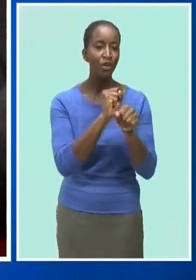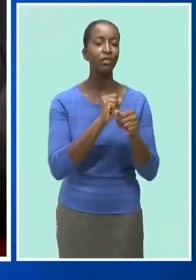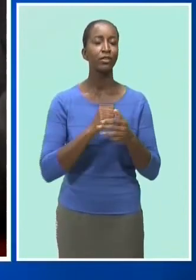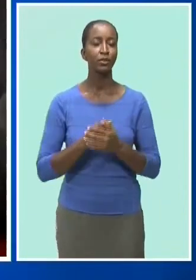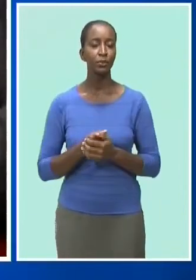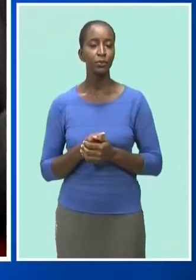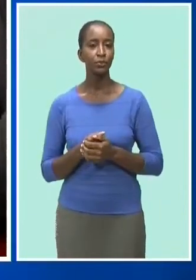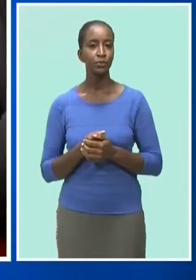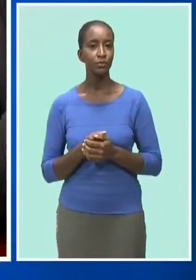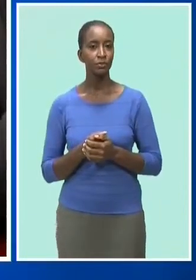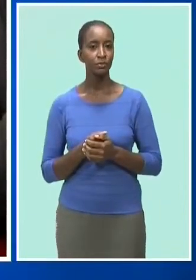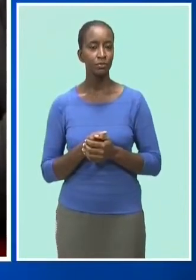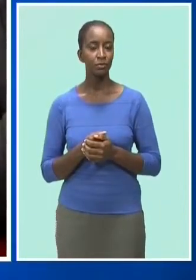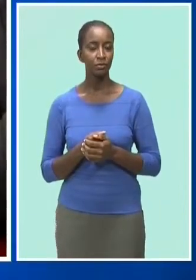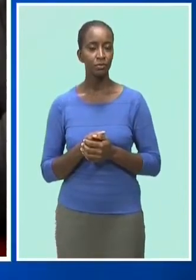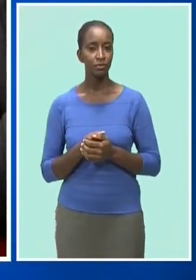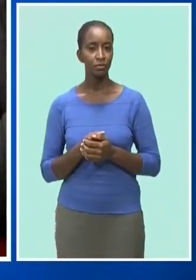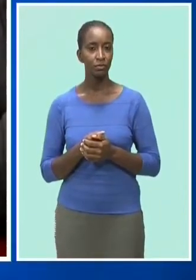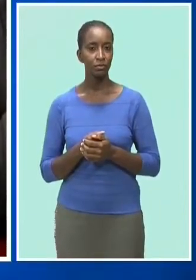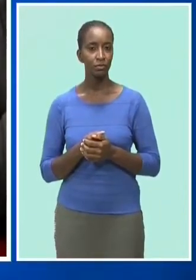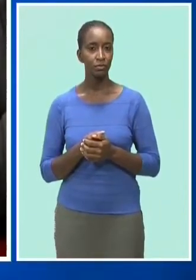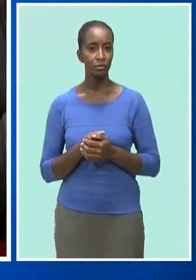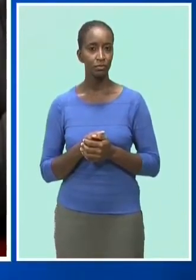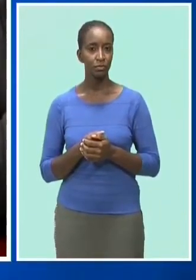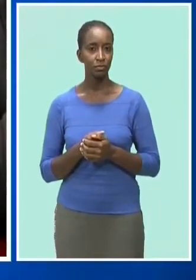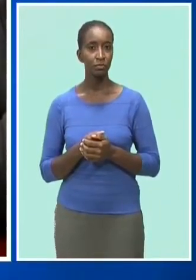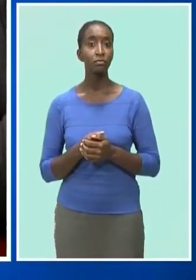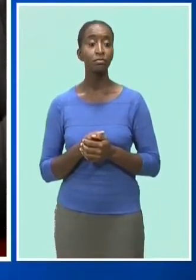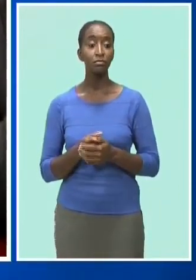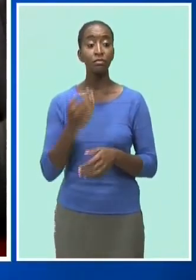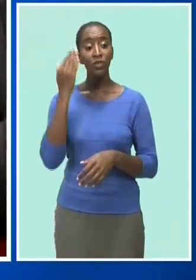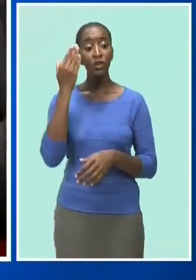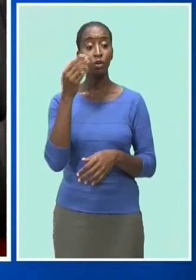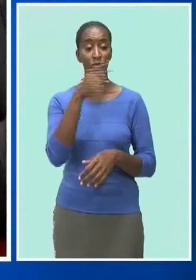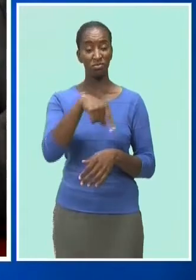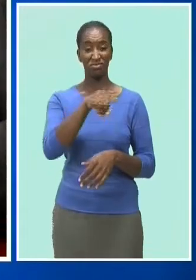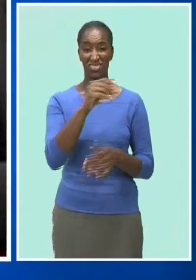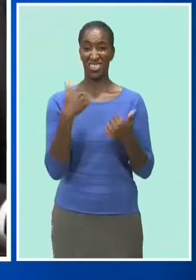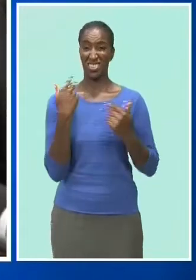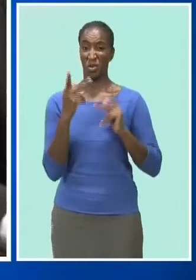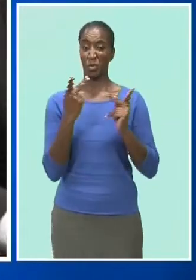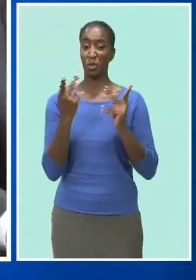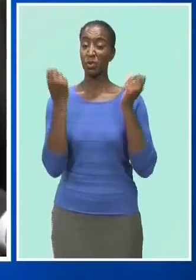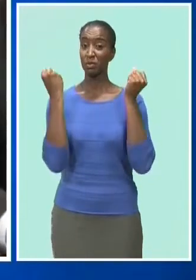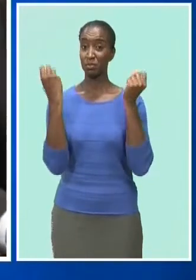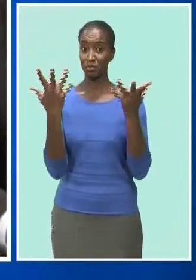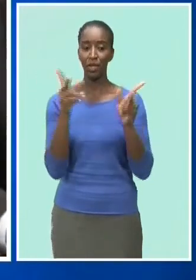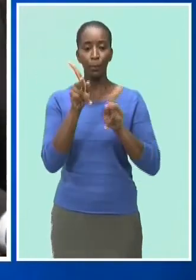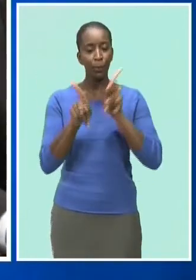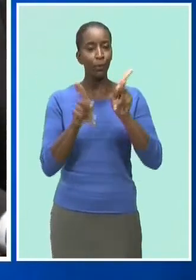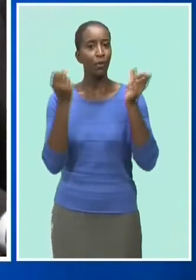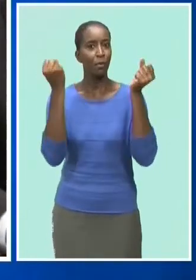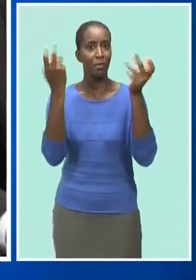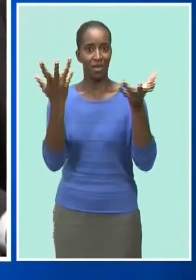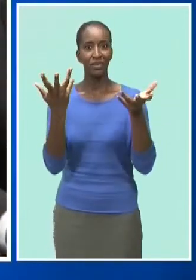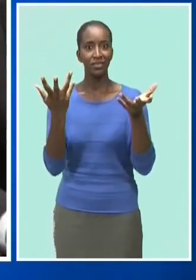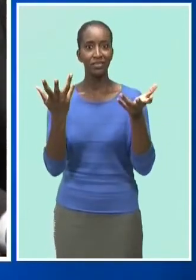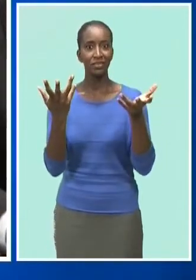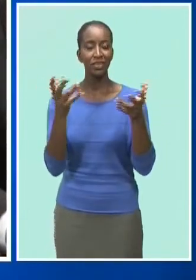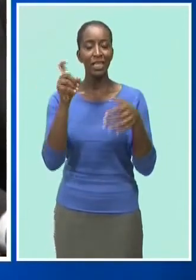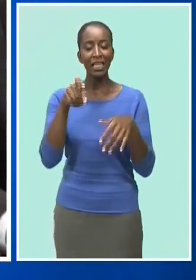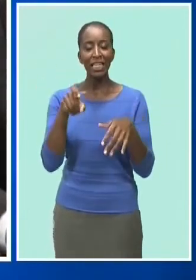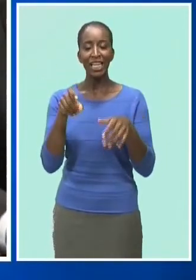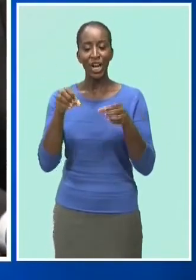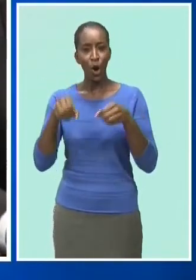individual. And you would appreciate that the numbers are large, and therefore there has to be a range of opportunities given to